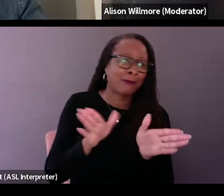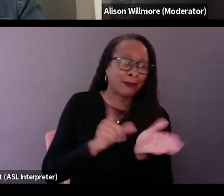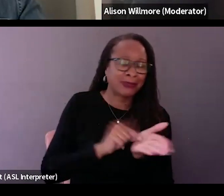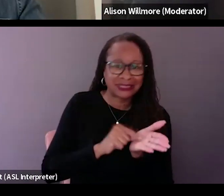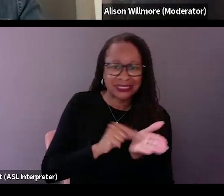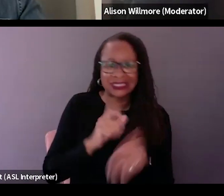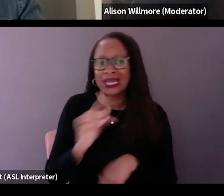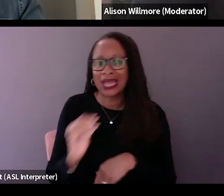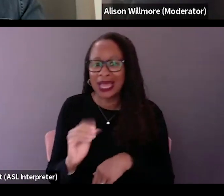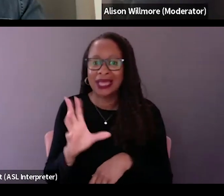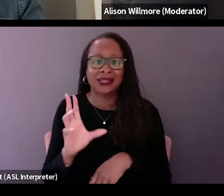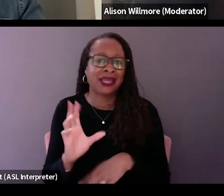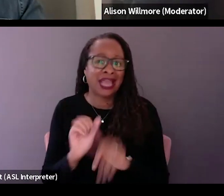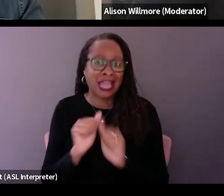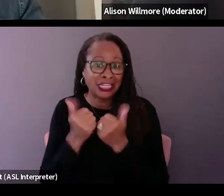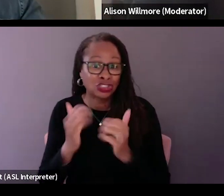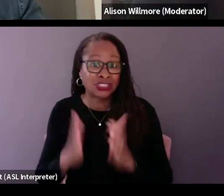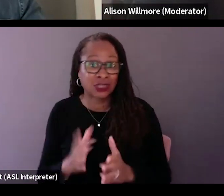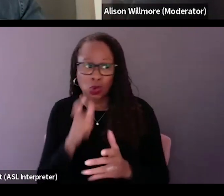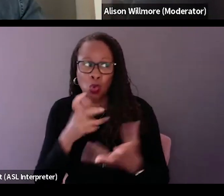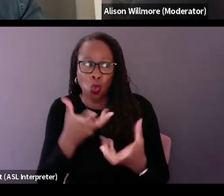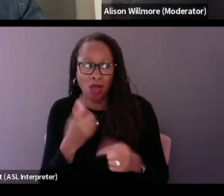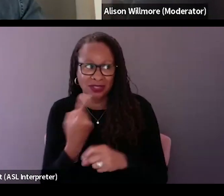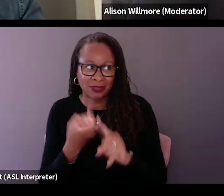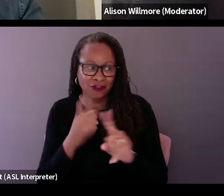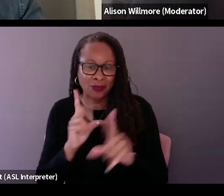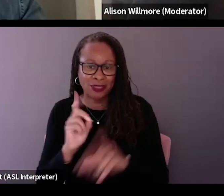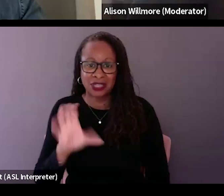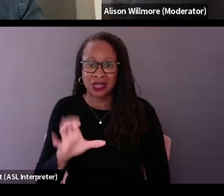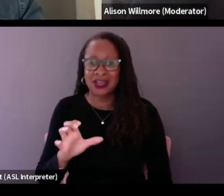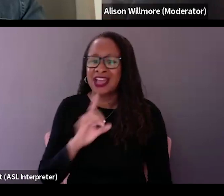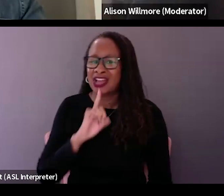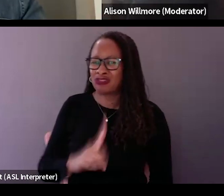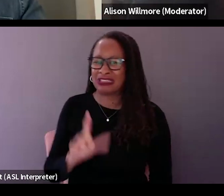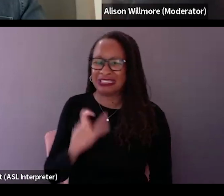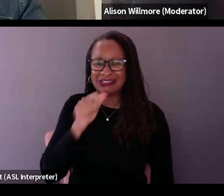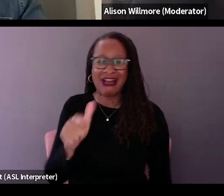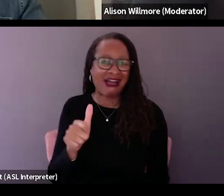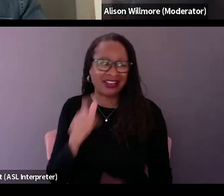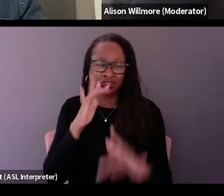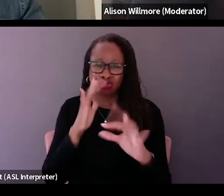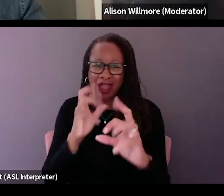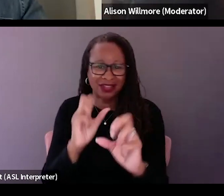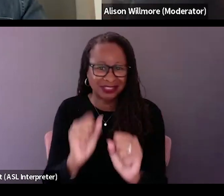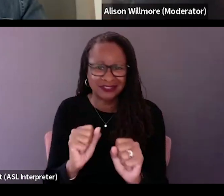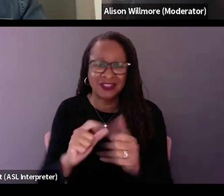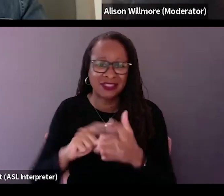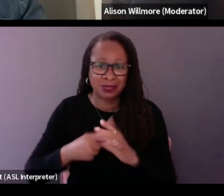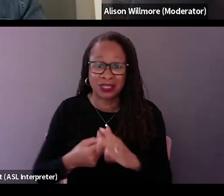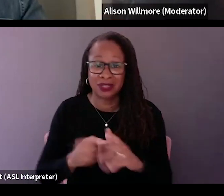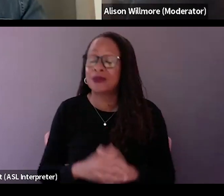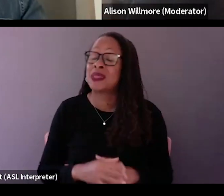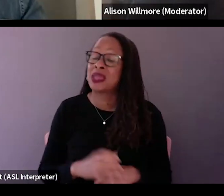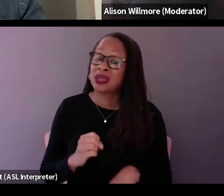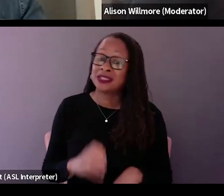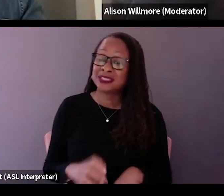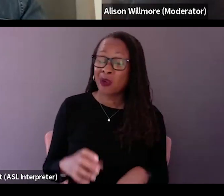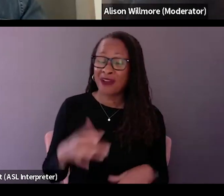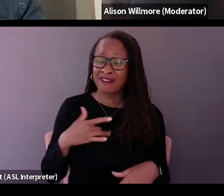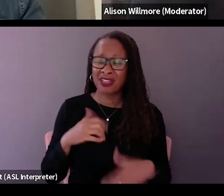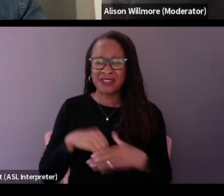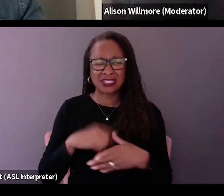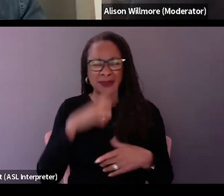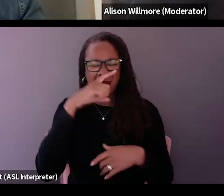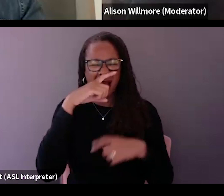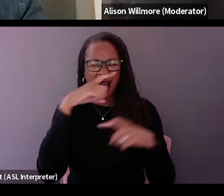documentary, it can be a real turnoff from the beginning. And so I've been in some pretty, I wouldn't say ugly situations, but some